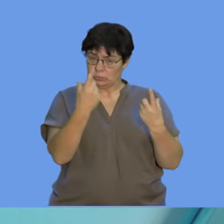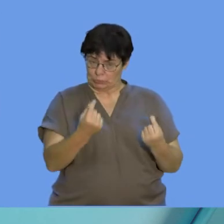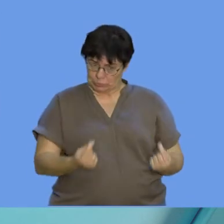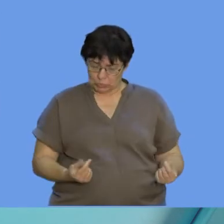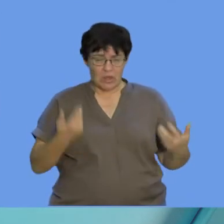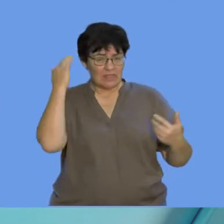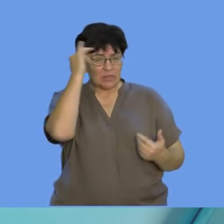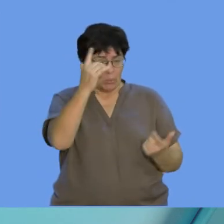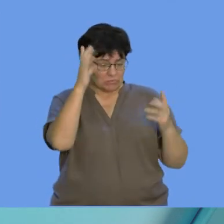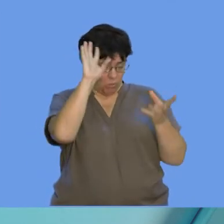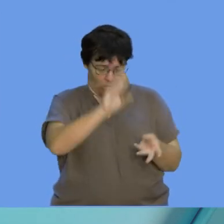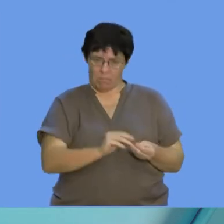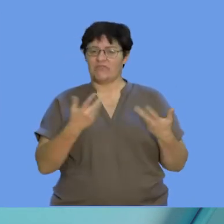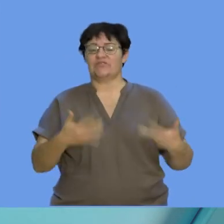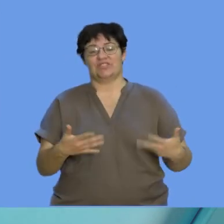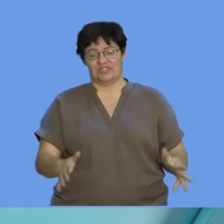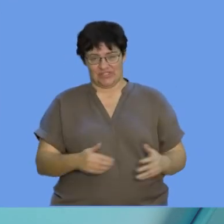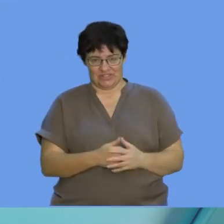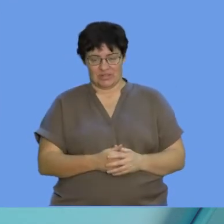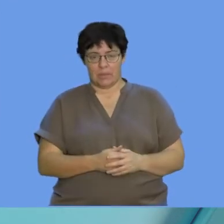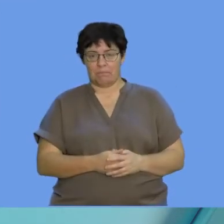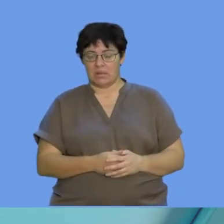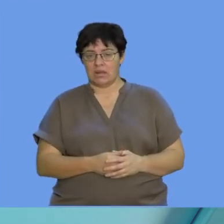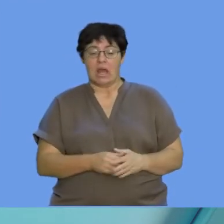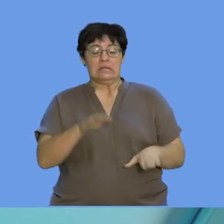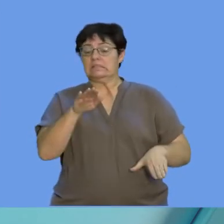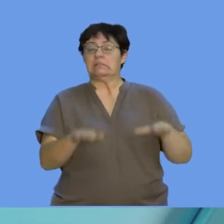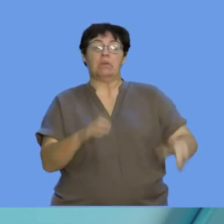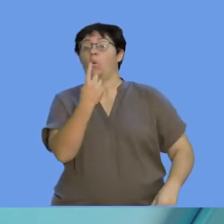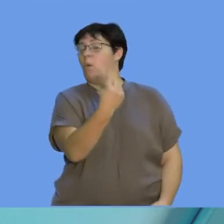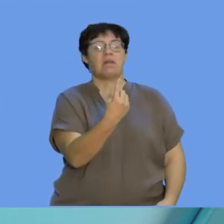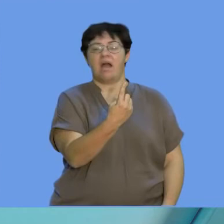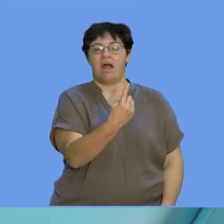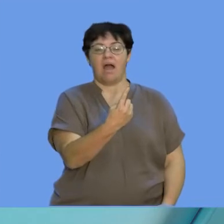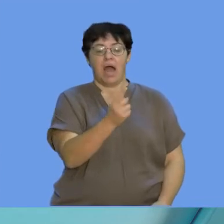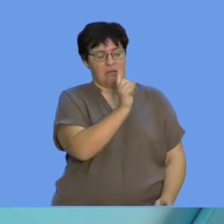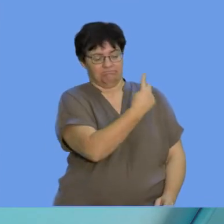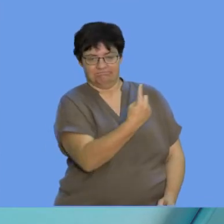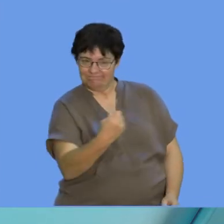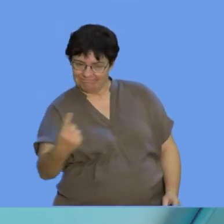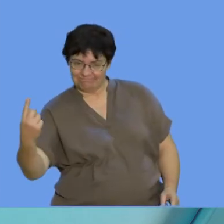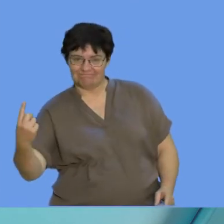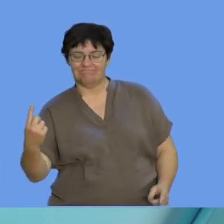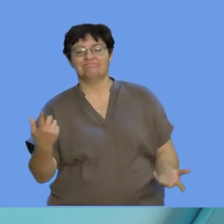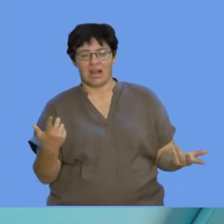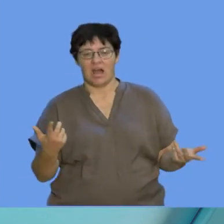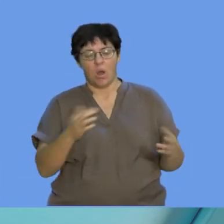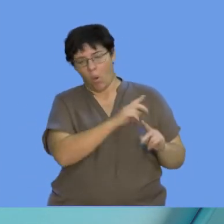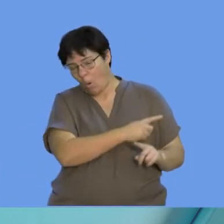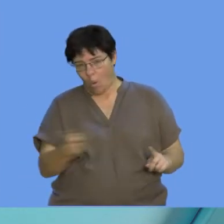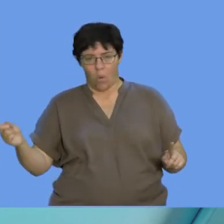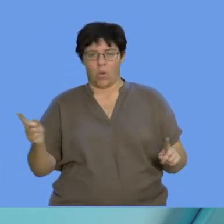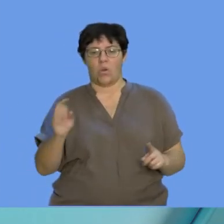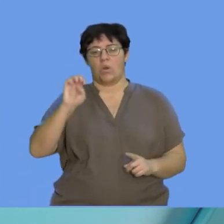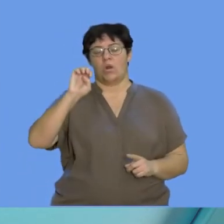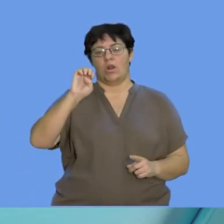theorems. It's just that we are no longer just making it to be similarity alone. We're making it across Euclidean geometry so that you can